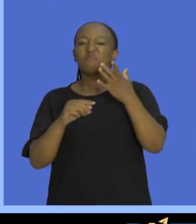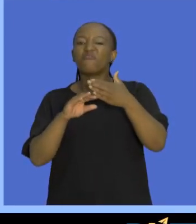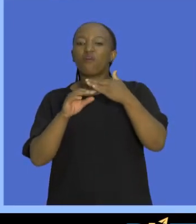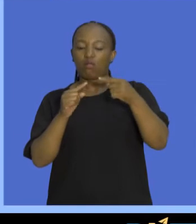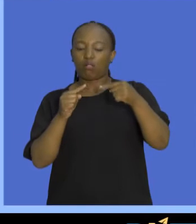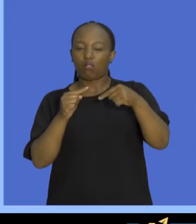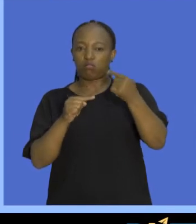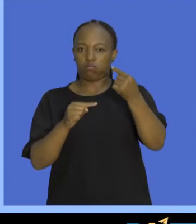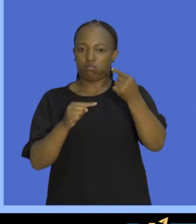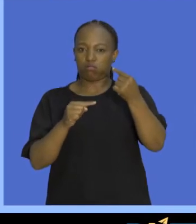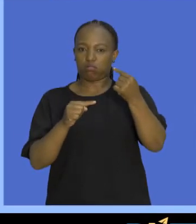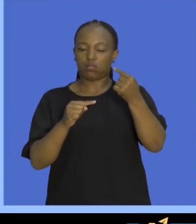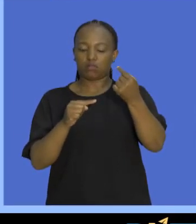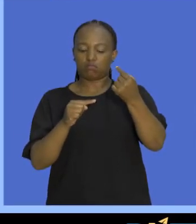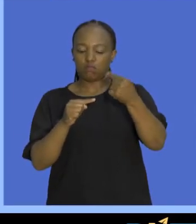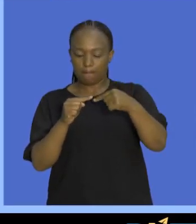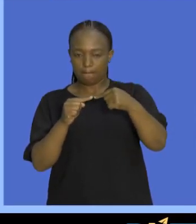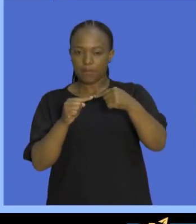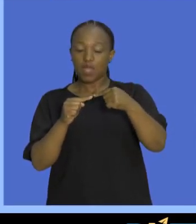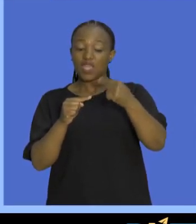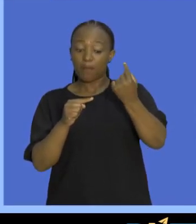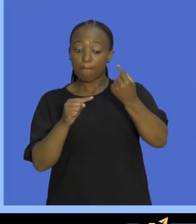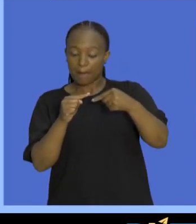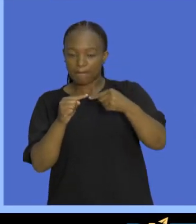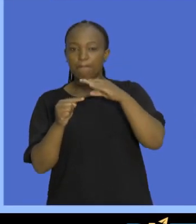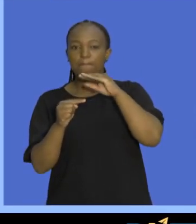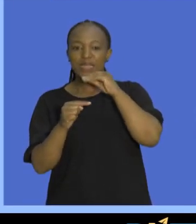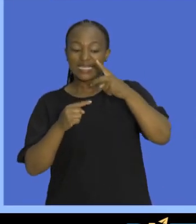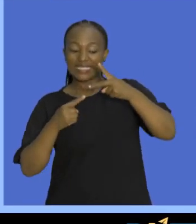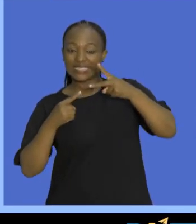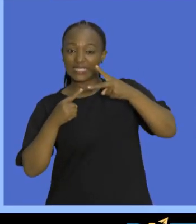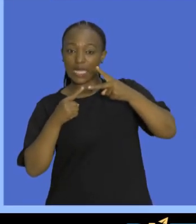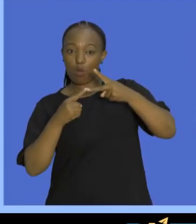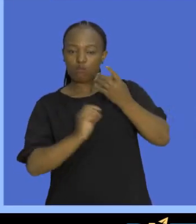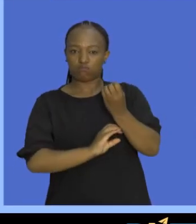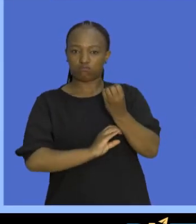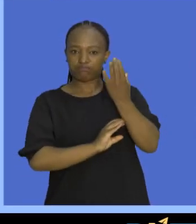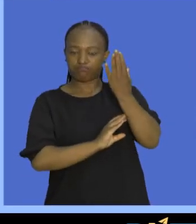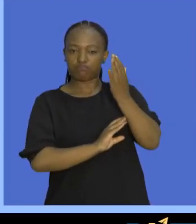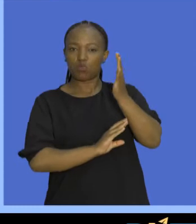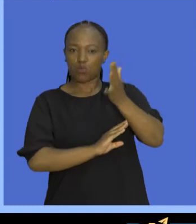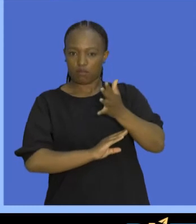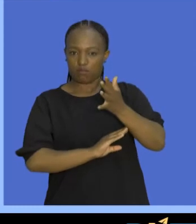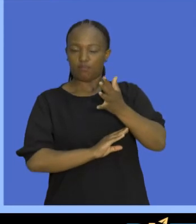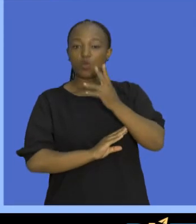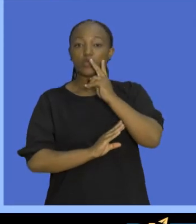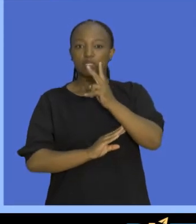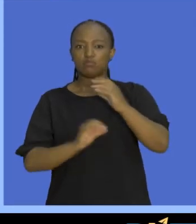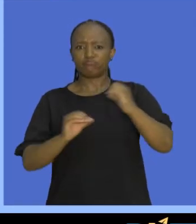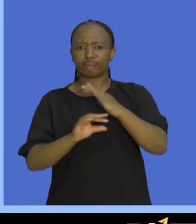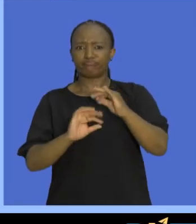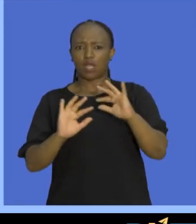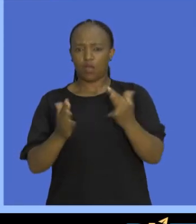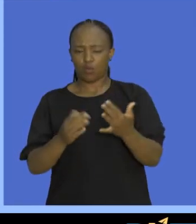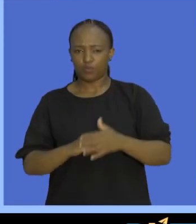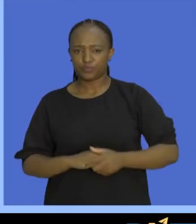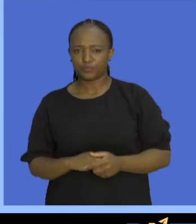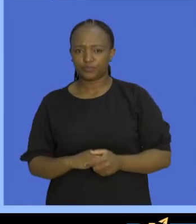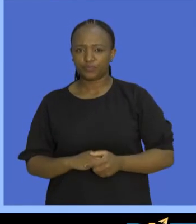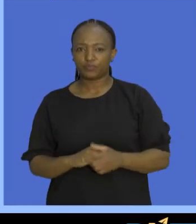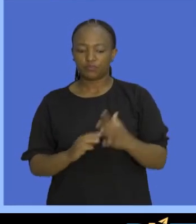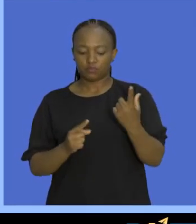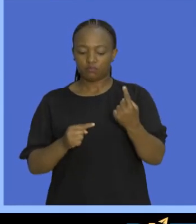so that the second light bulb becomes part of the circuit? Let's see how that affects the magnitude of current, okay? If